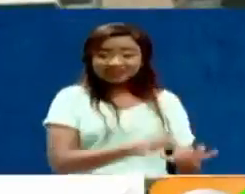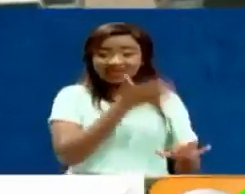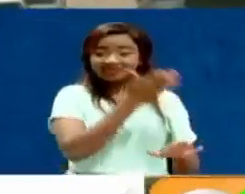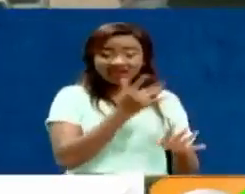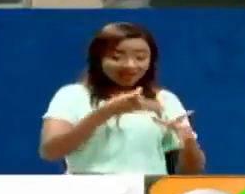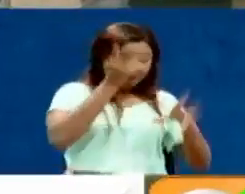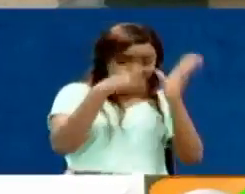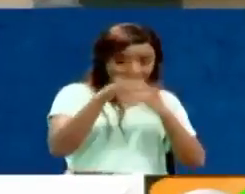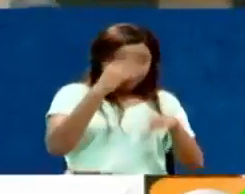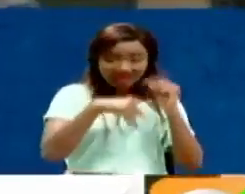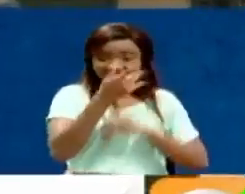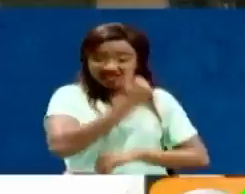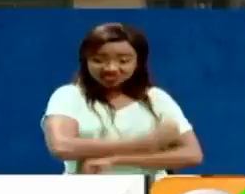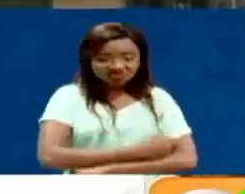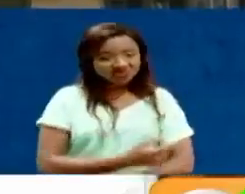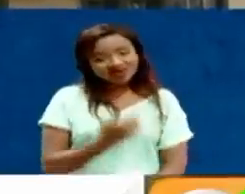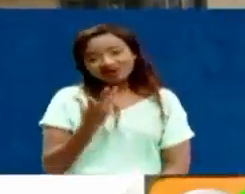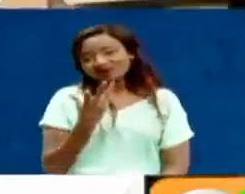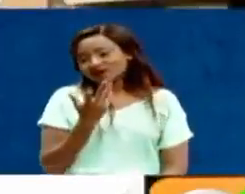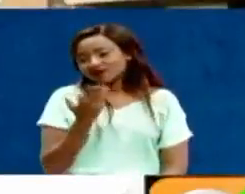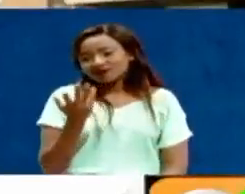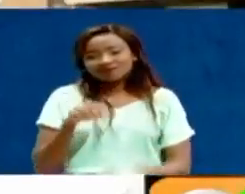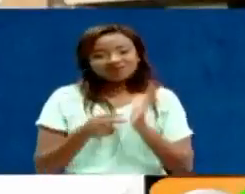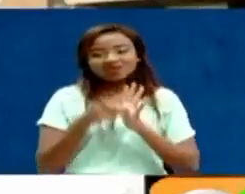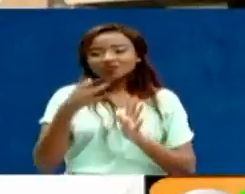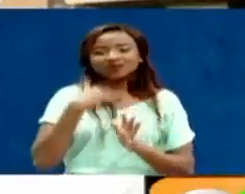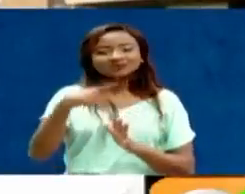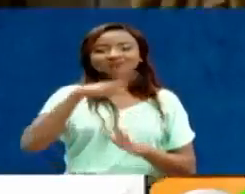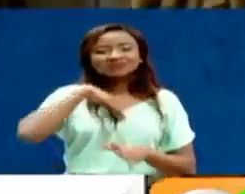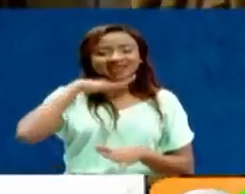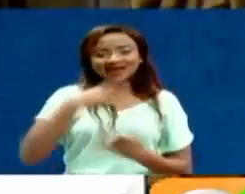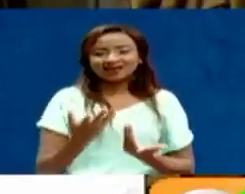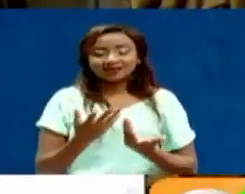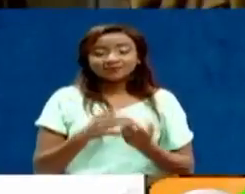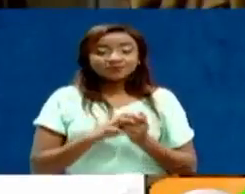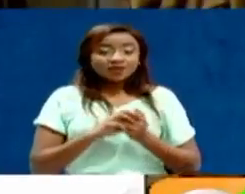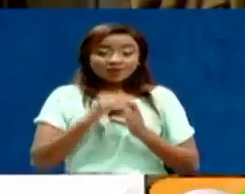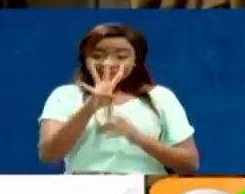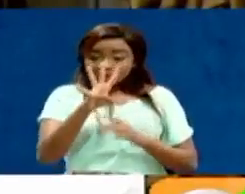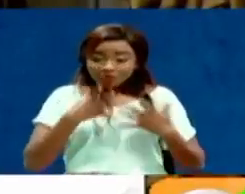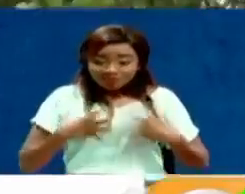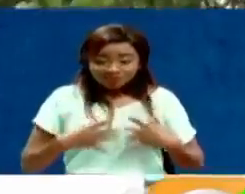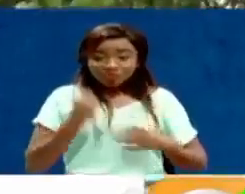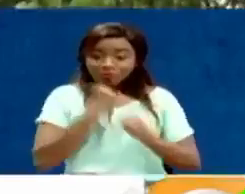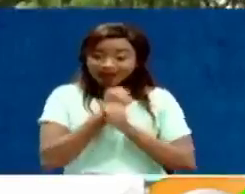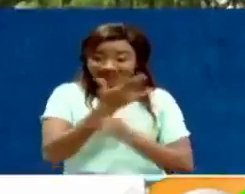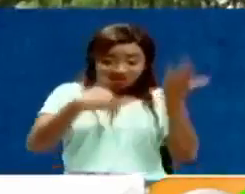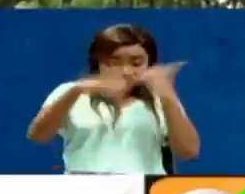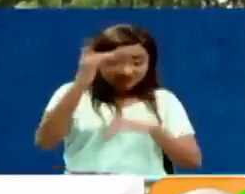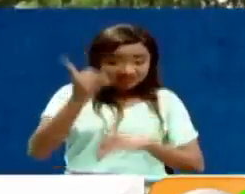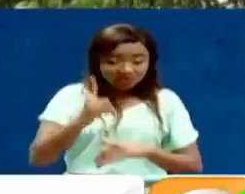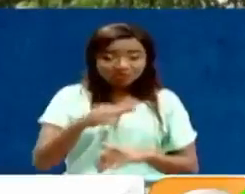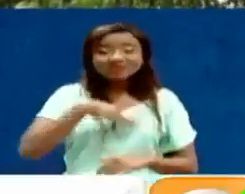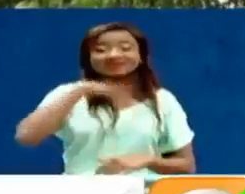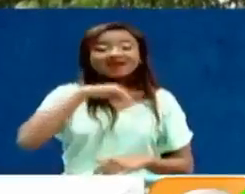to study from school will be digging their graves. At least 4 members of staff at the university have passed away due to COVID-19